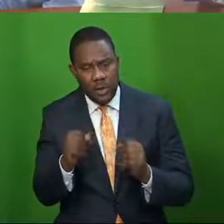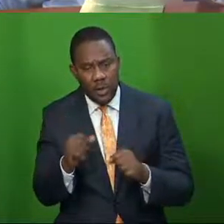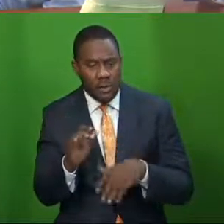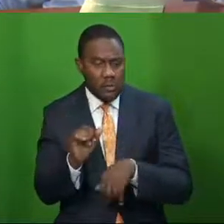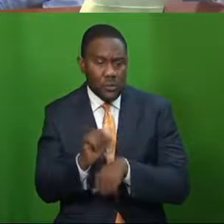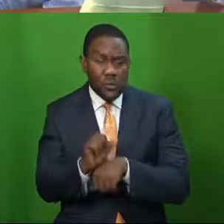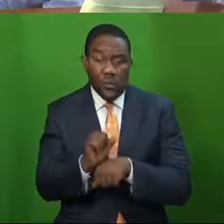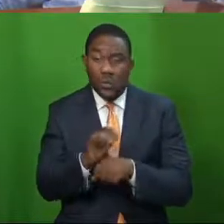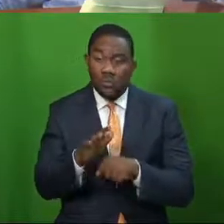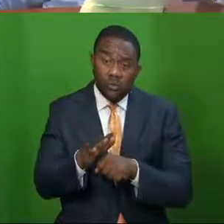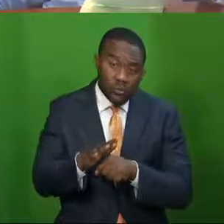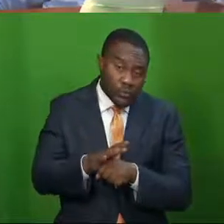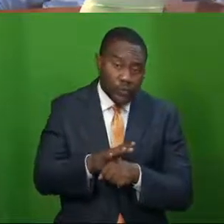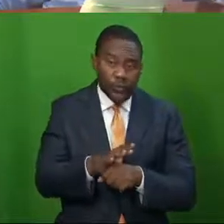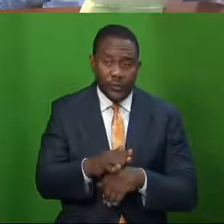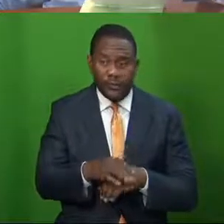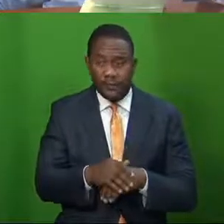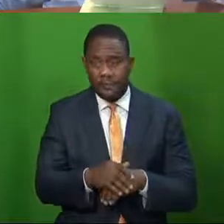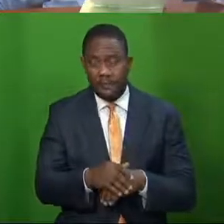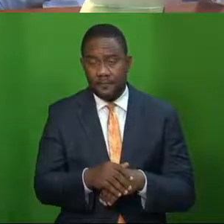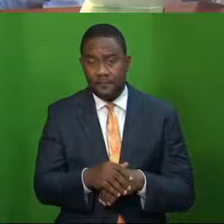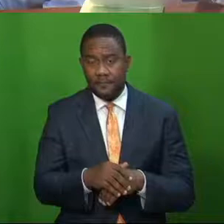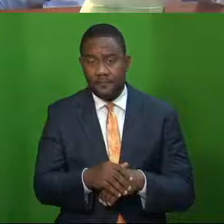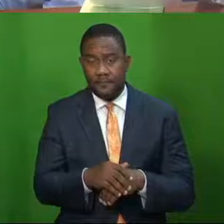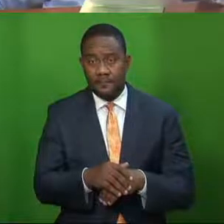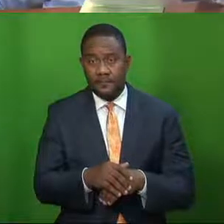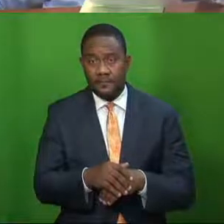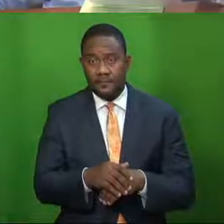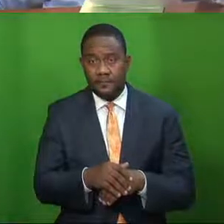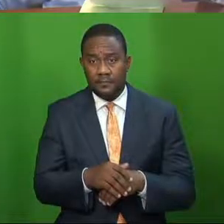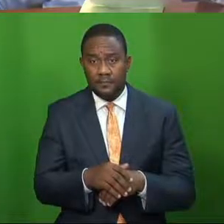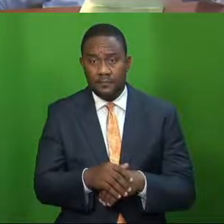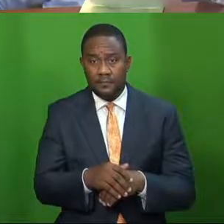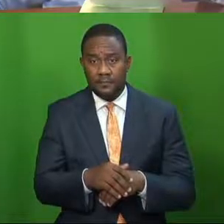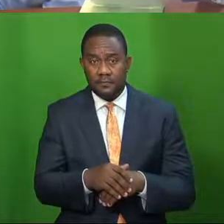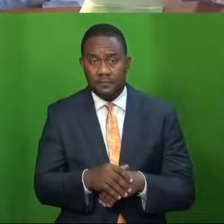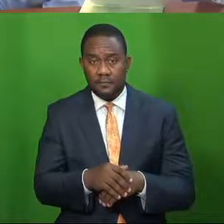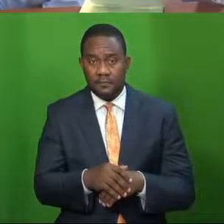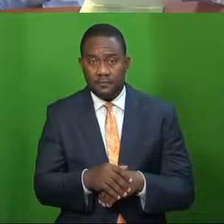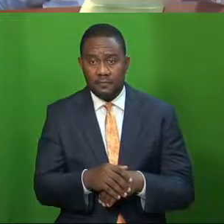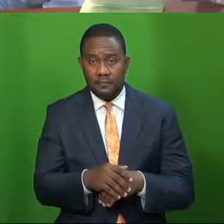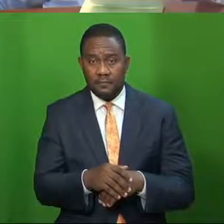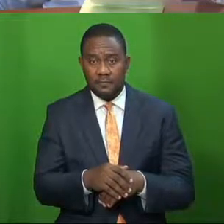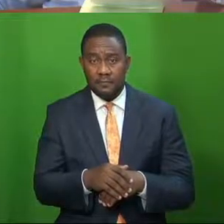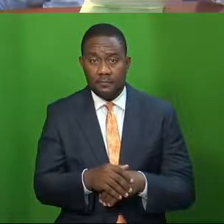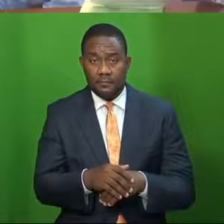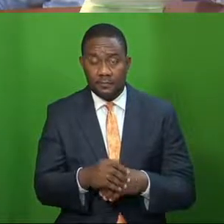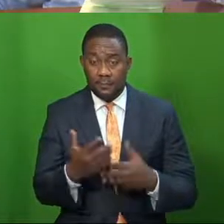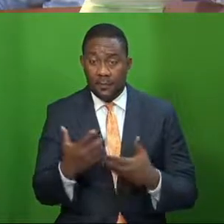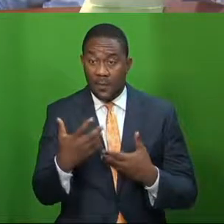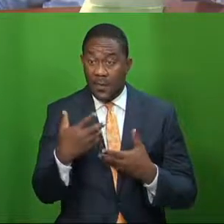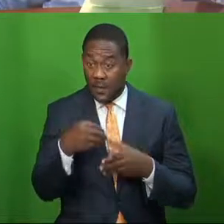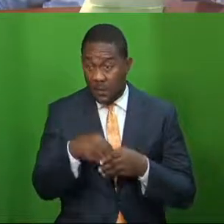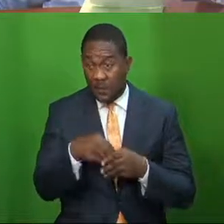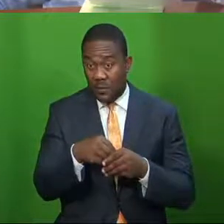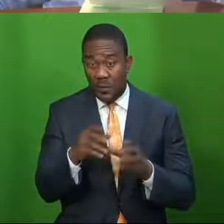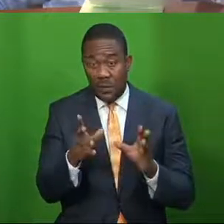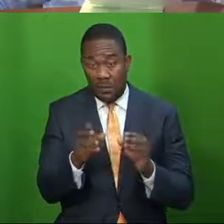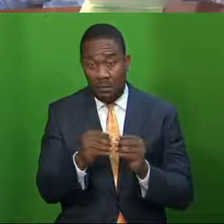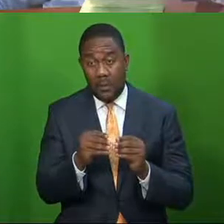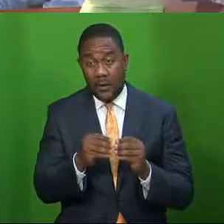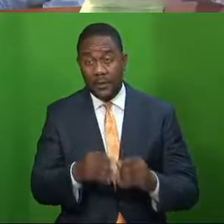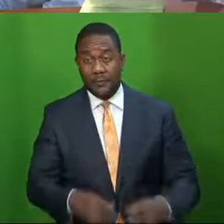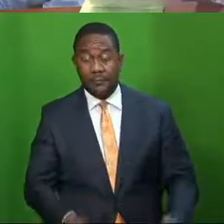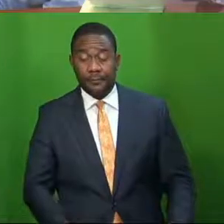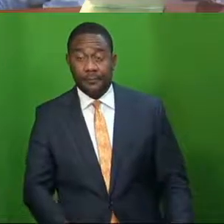fully and profitably in this meeting of this session, Mr.